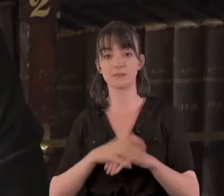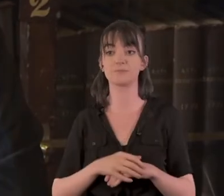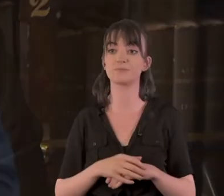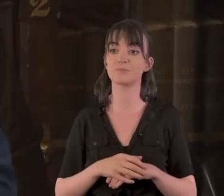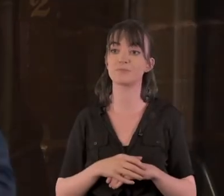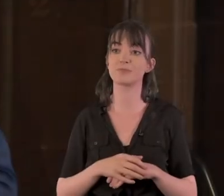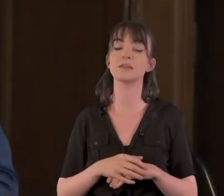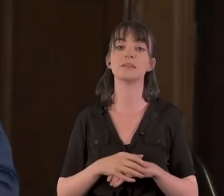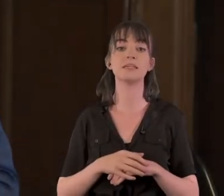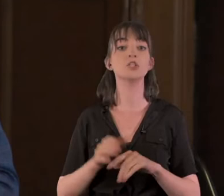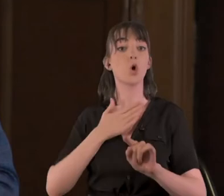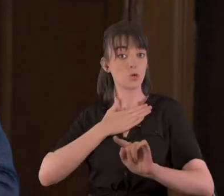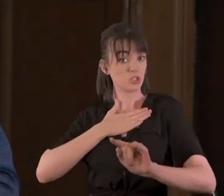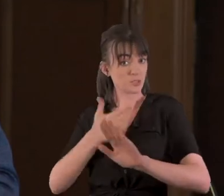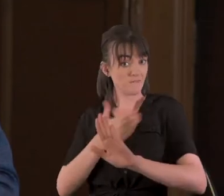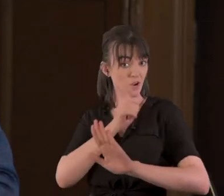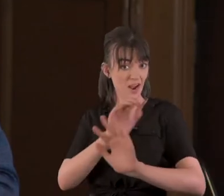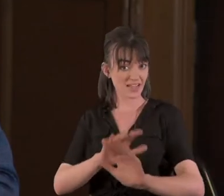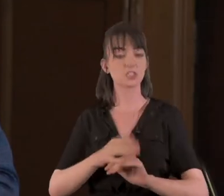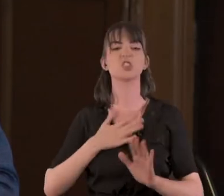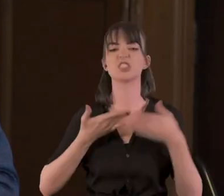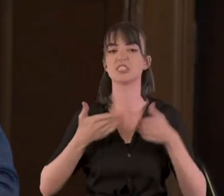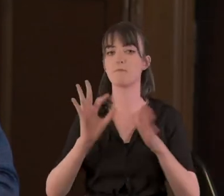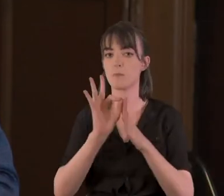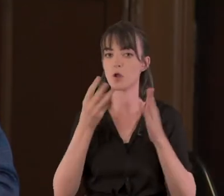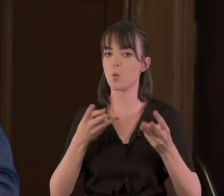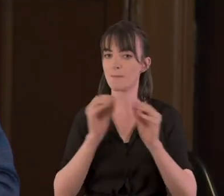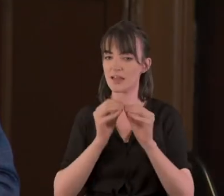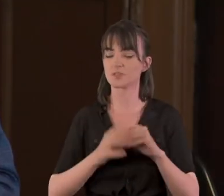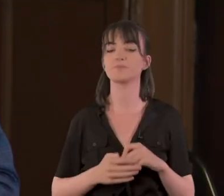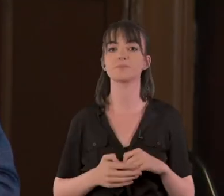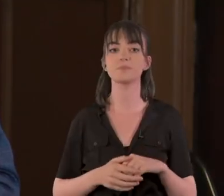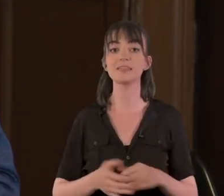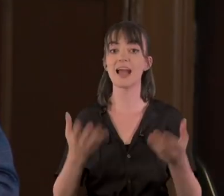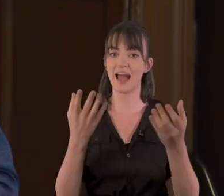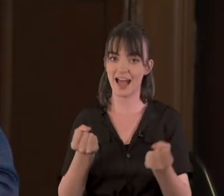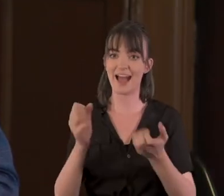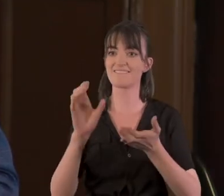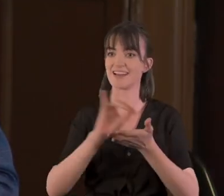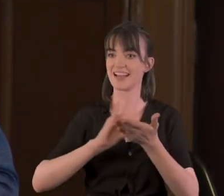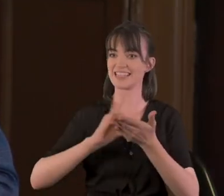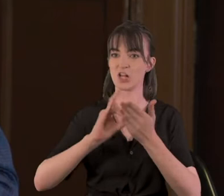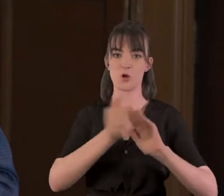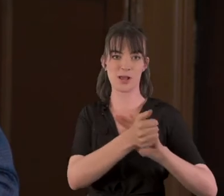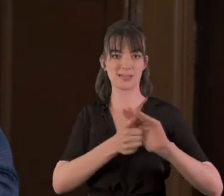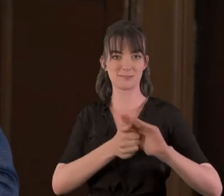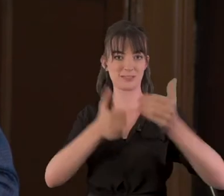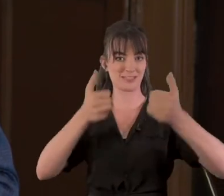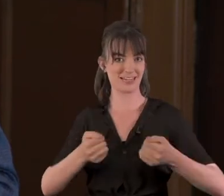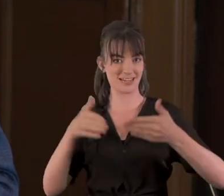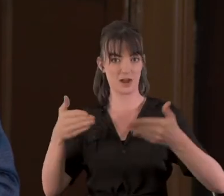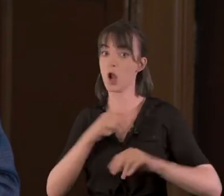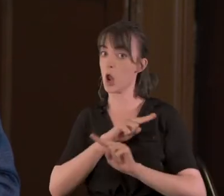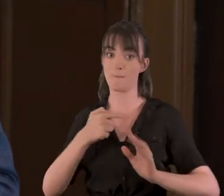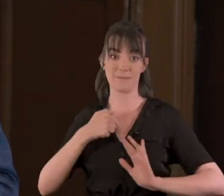1916. Yes, and just before I answer that, let me make a general point, which is there is a historian sitting up here on the platform, and it isn't me,